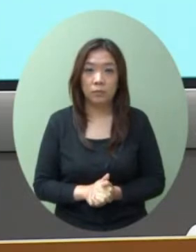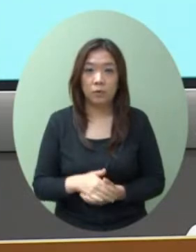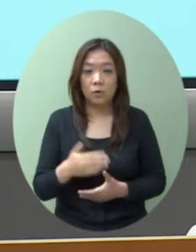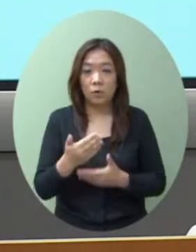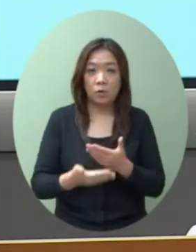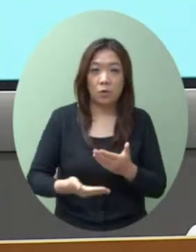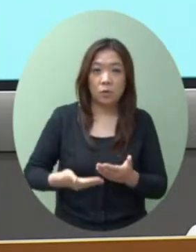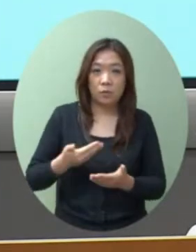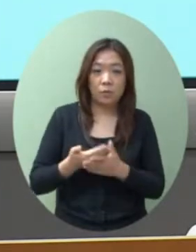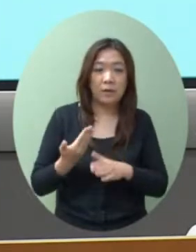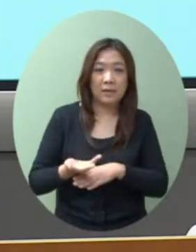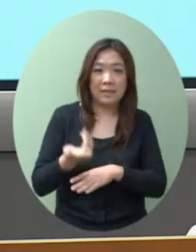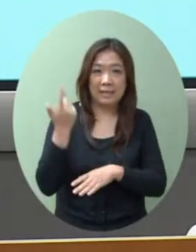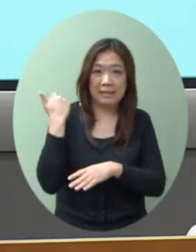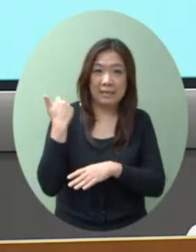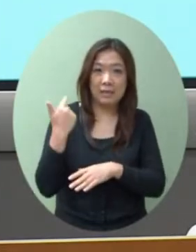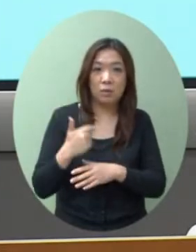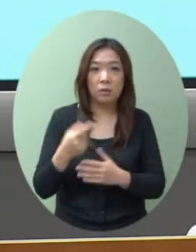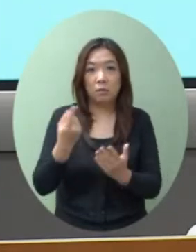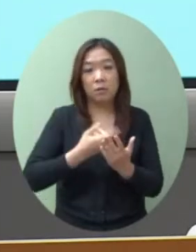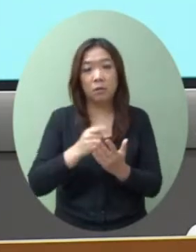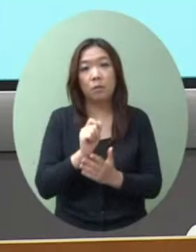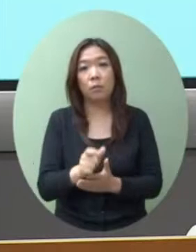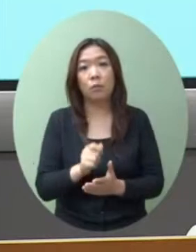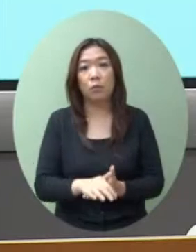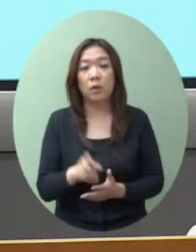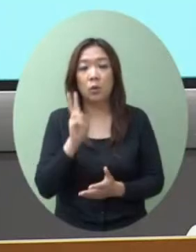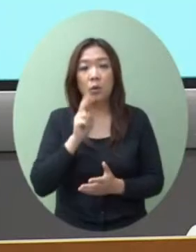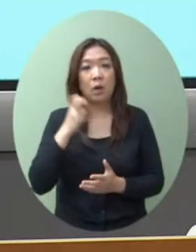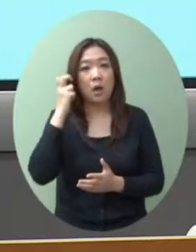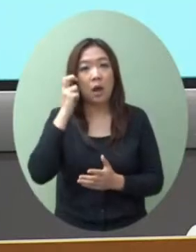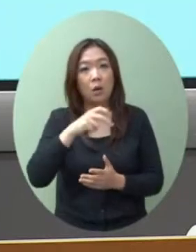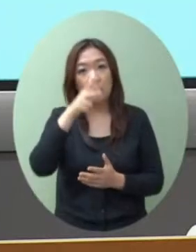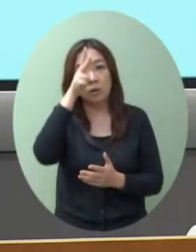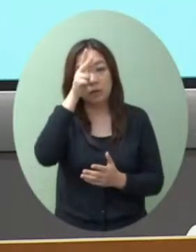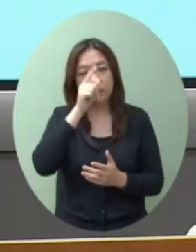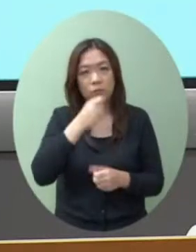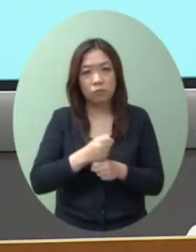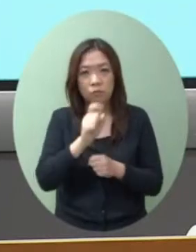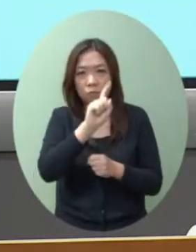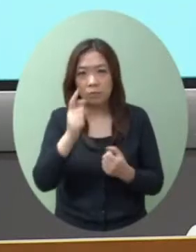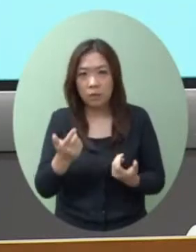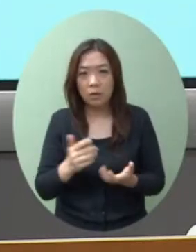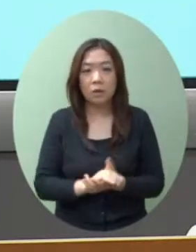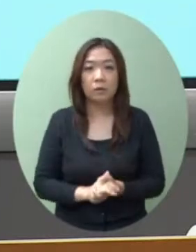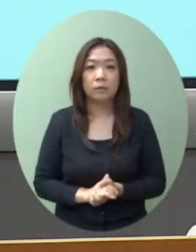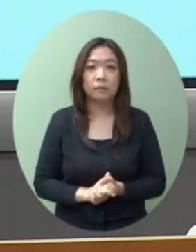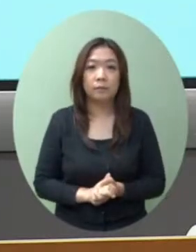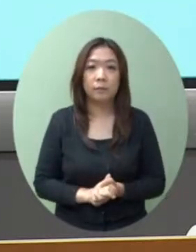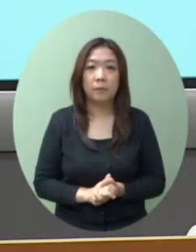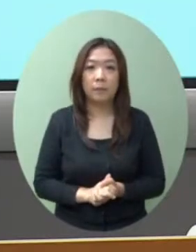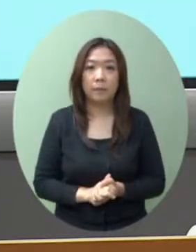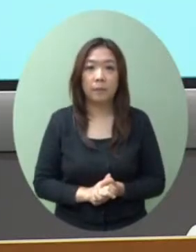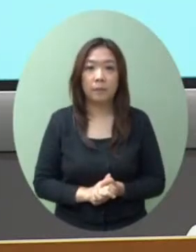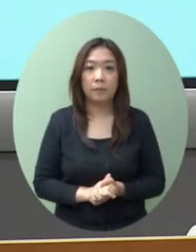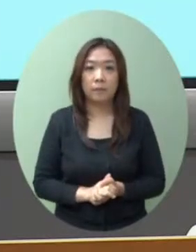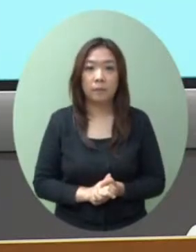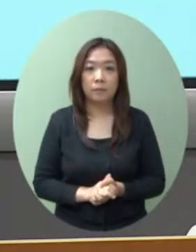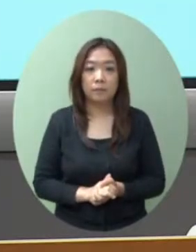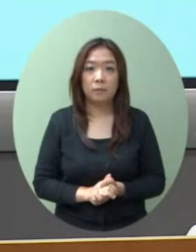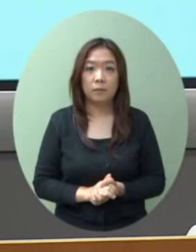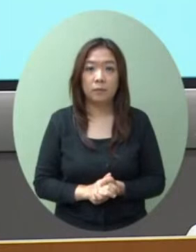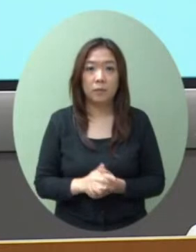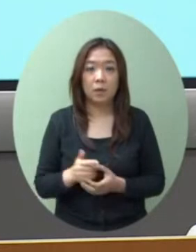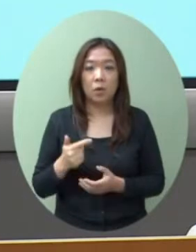what measures that the government will take, I will be discussing with respective bureau